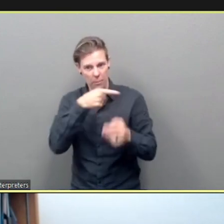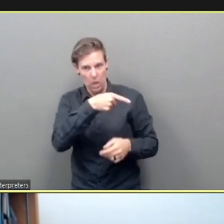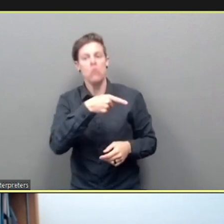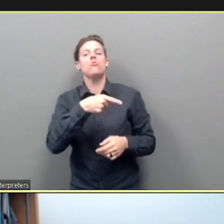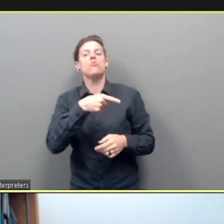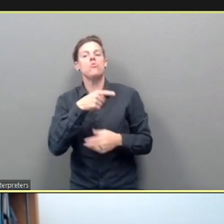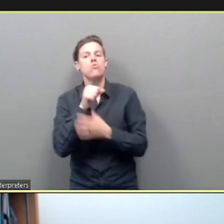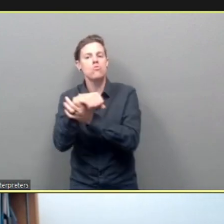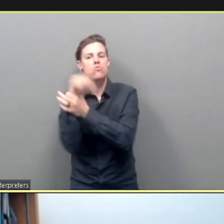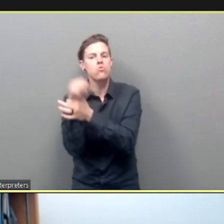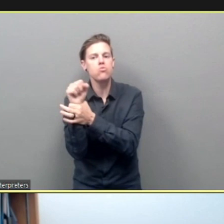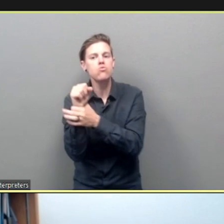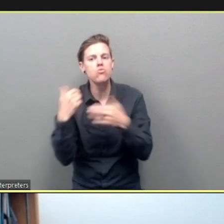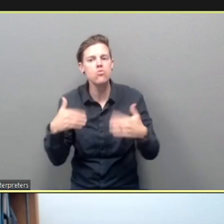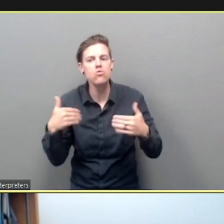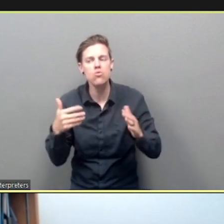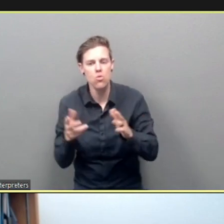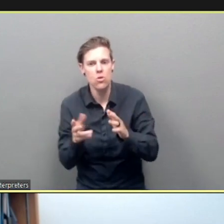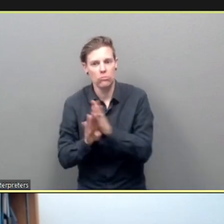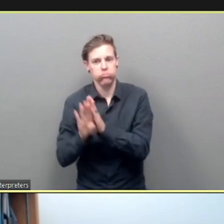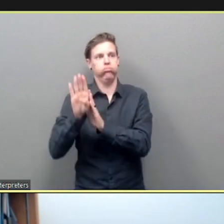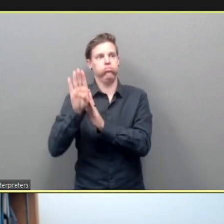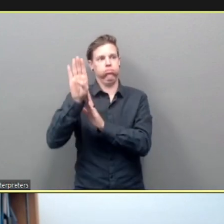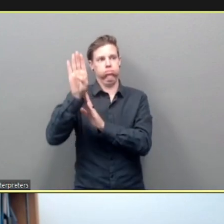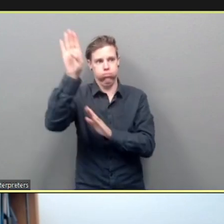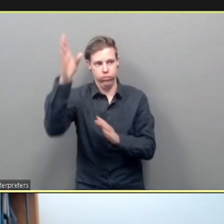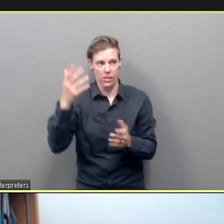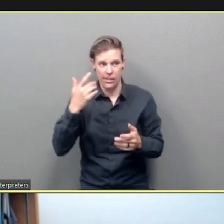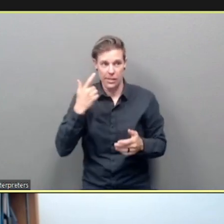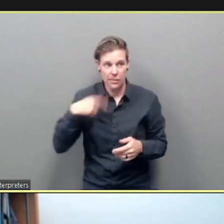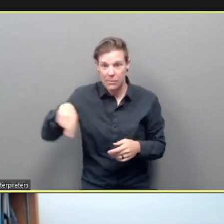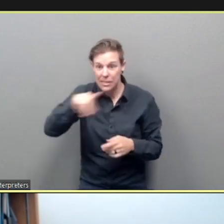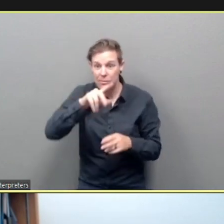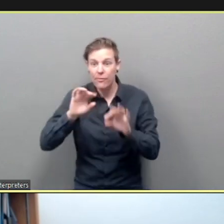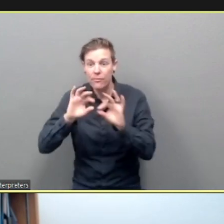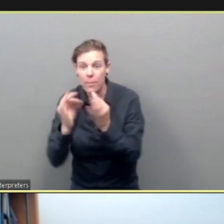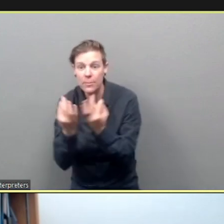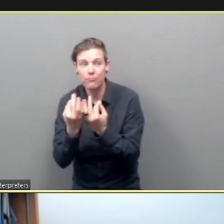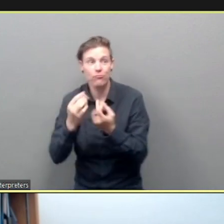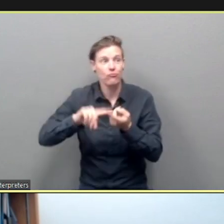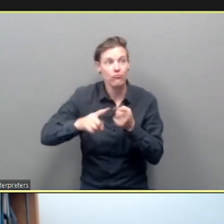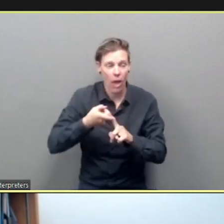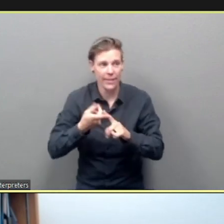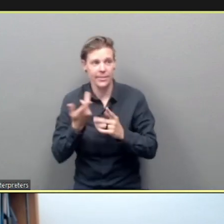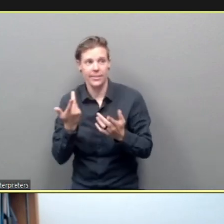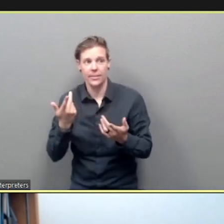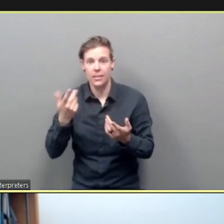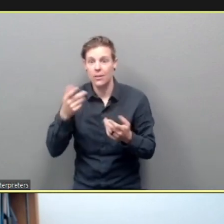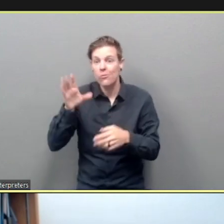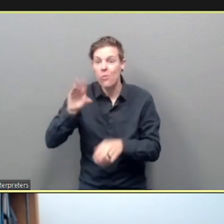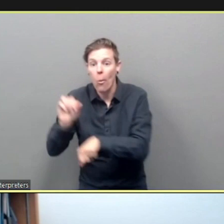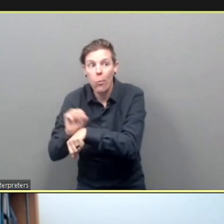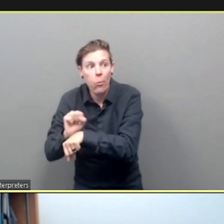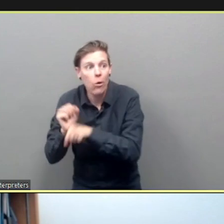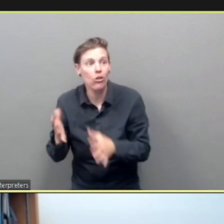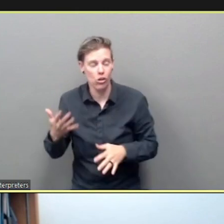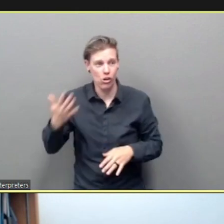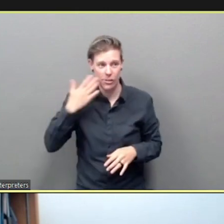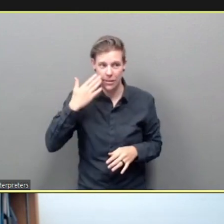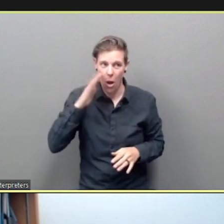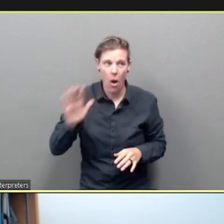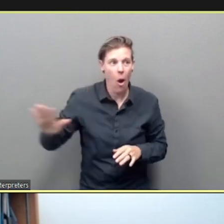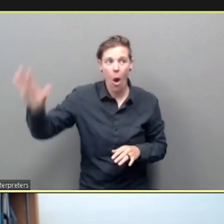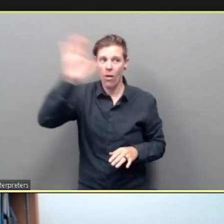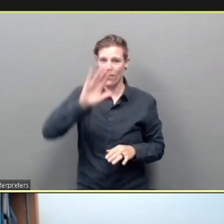people are our friends, our family, our colleagues. And what's happening in the Northwest, you can follow this line and see